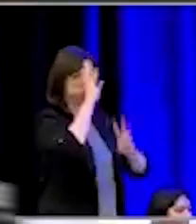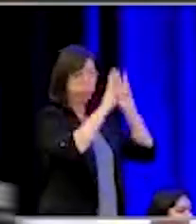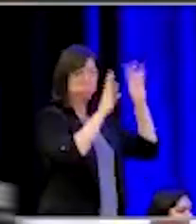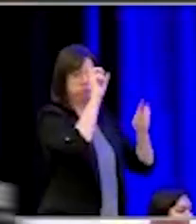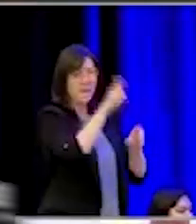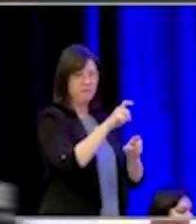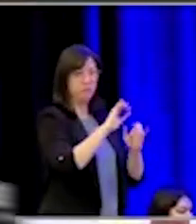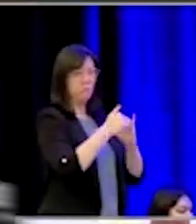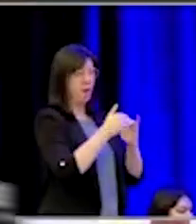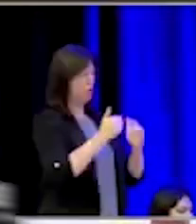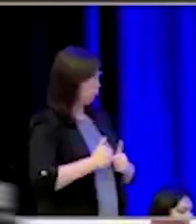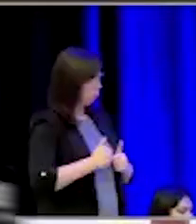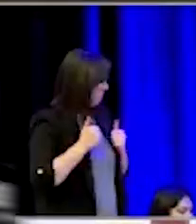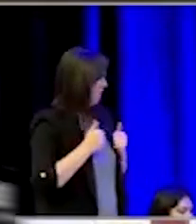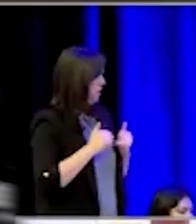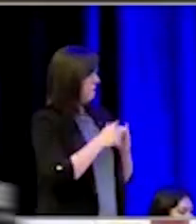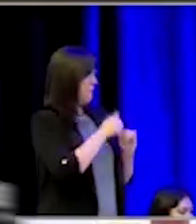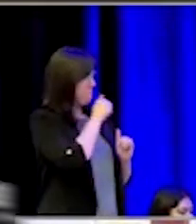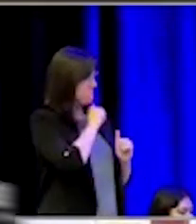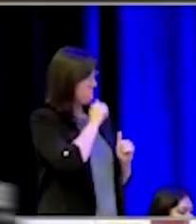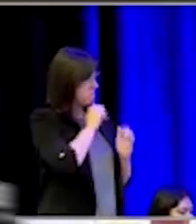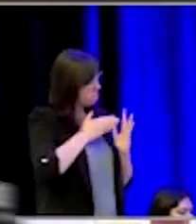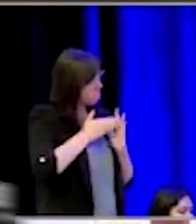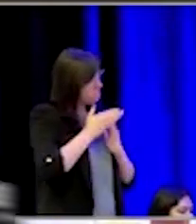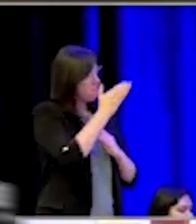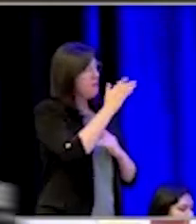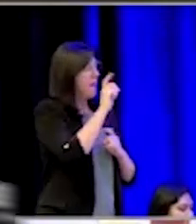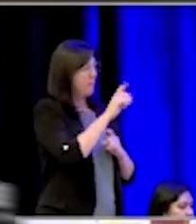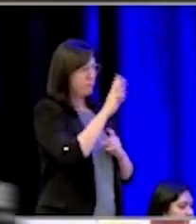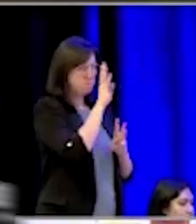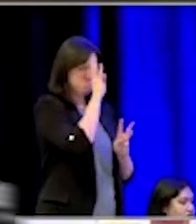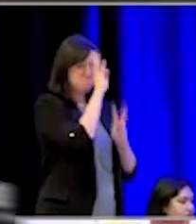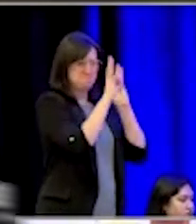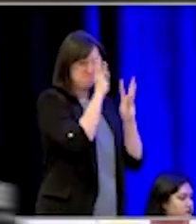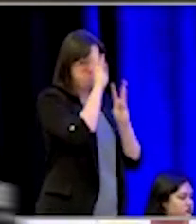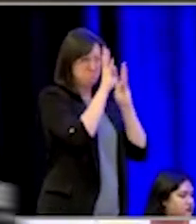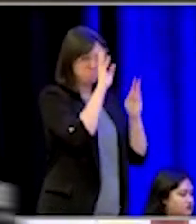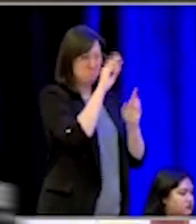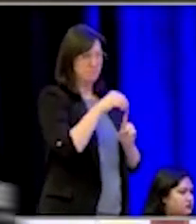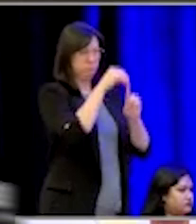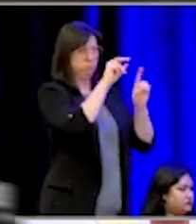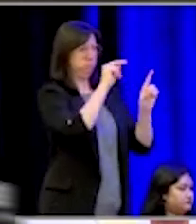survive and thrive. They have to think outside of the box in order to gain more